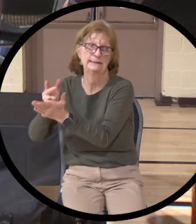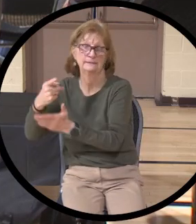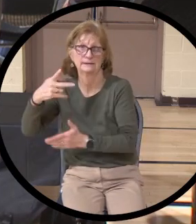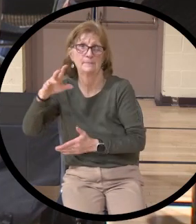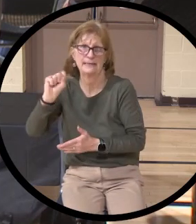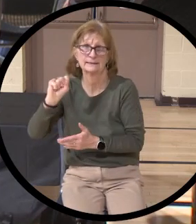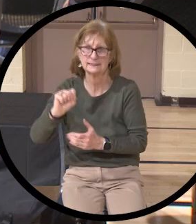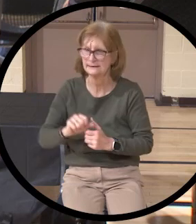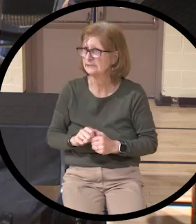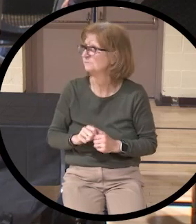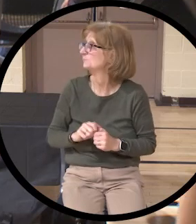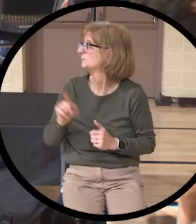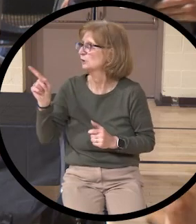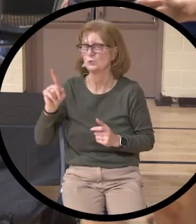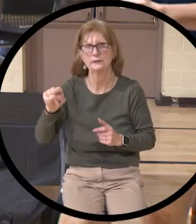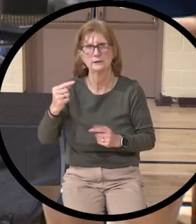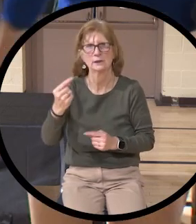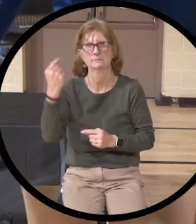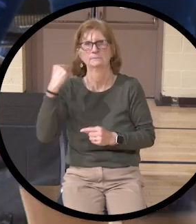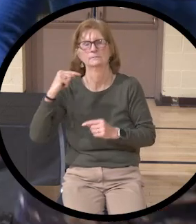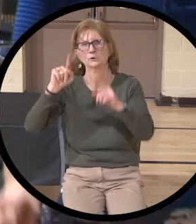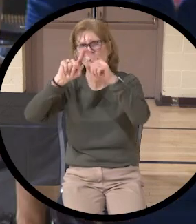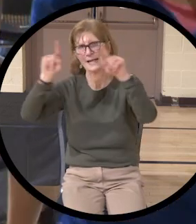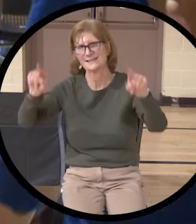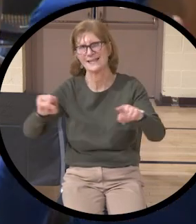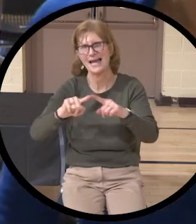It's like the very last.